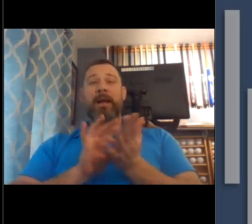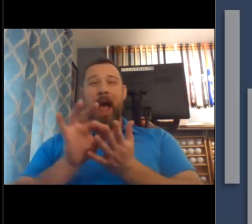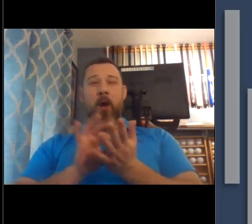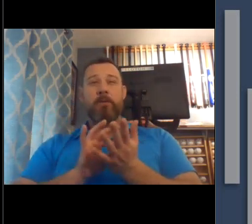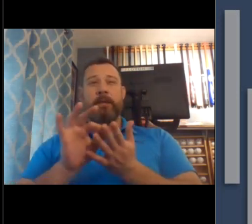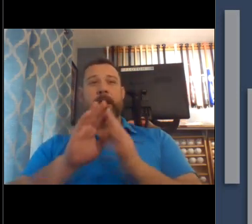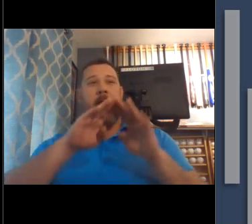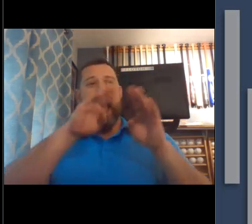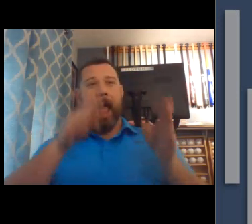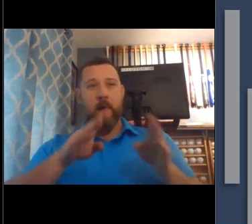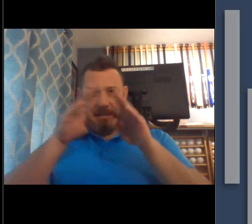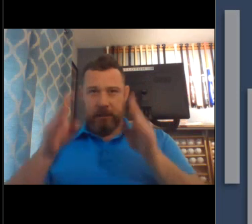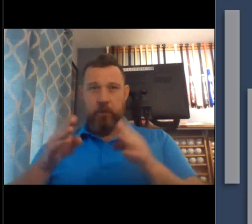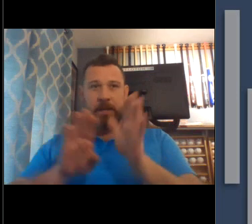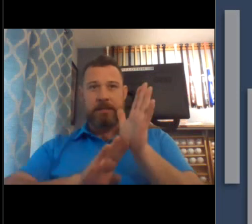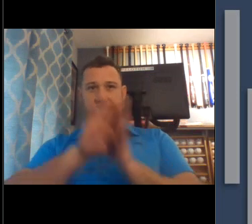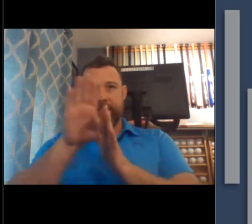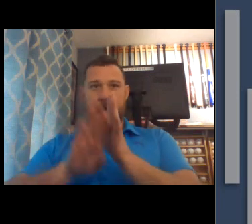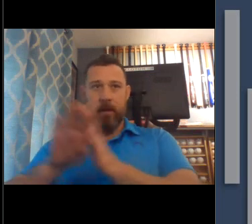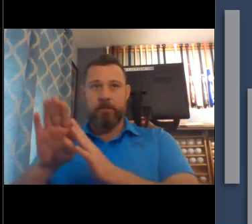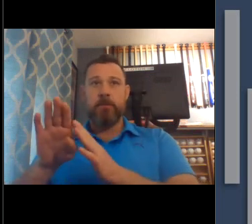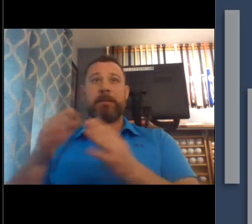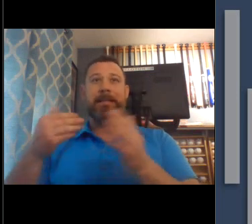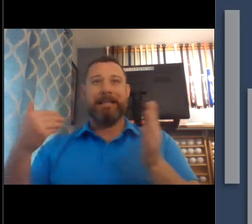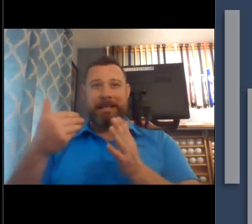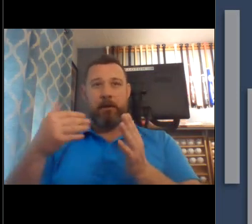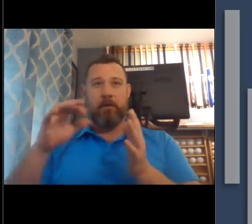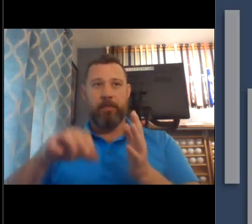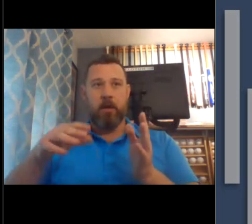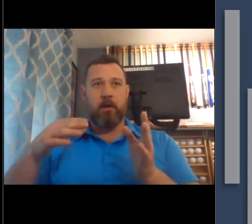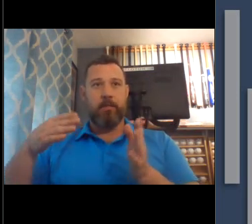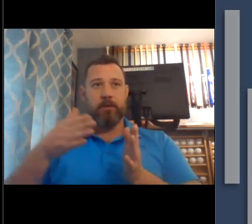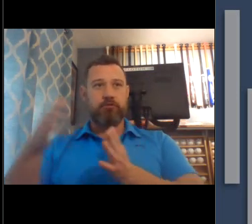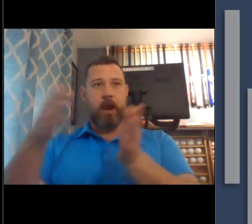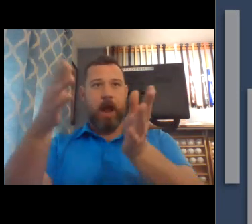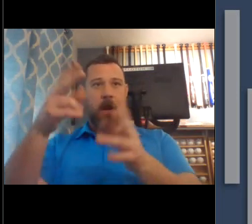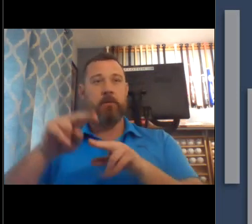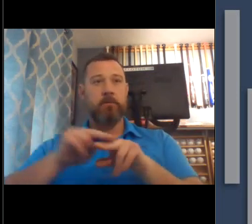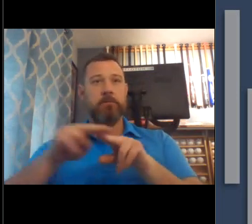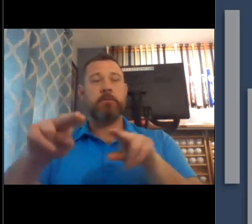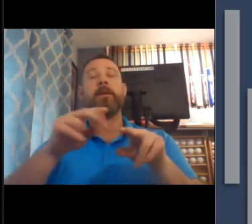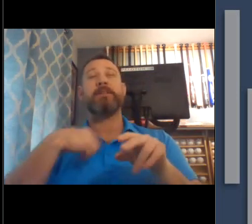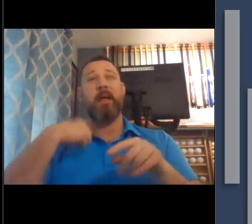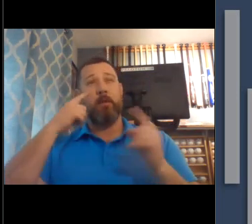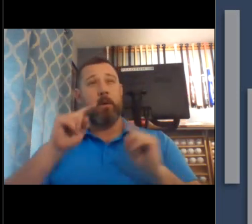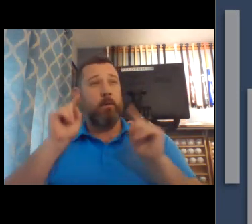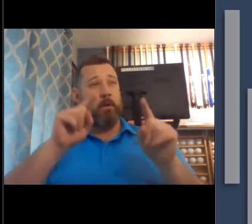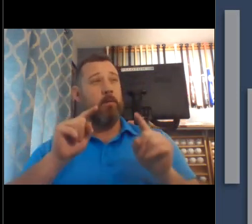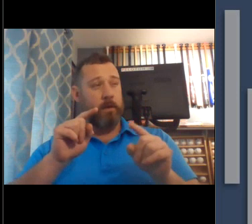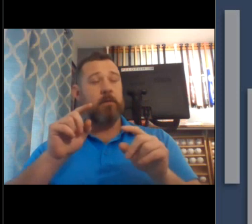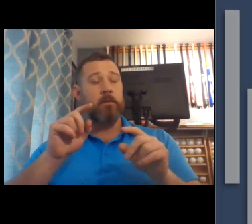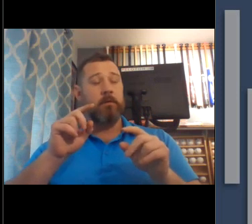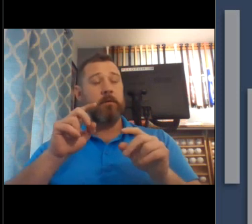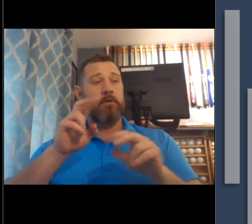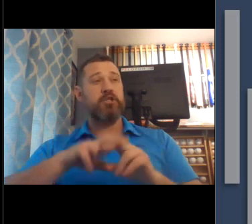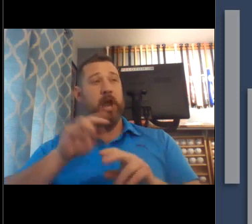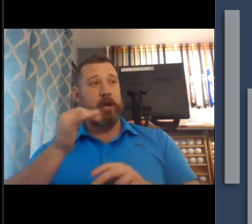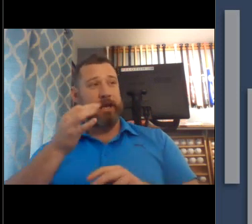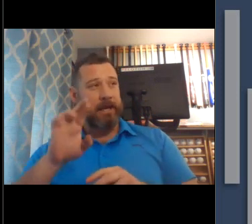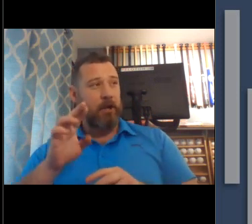units developed around the tracks, because I think when we were going out with Chair Eager and seeing what